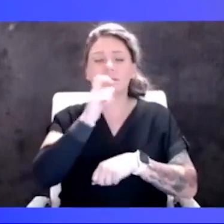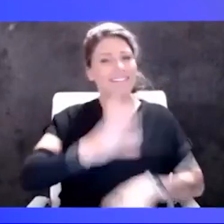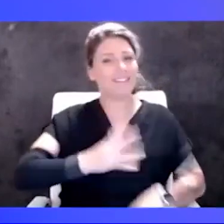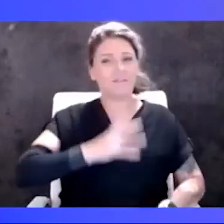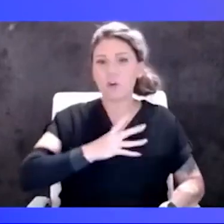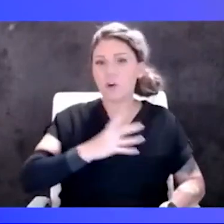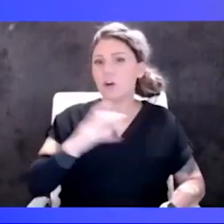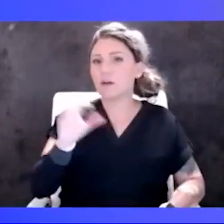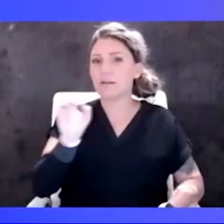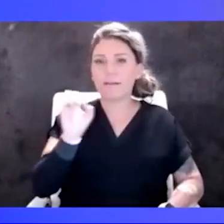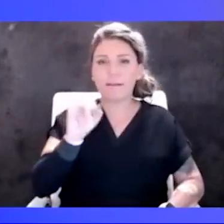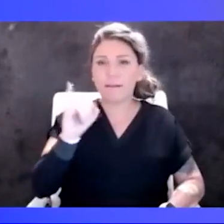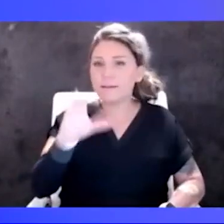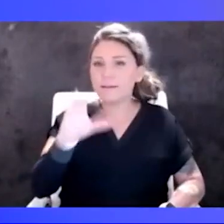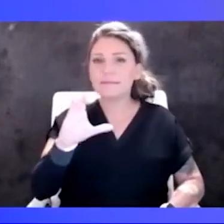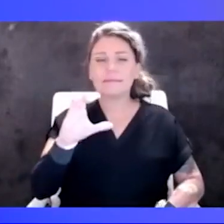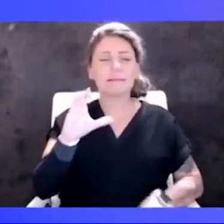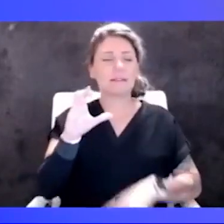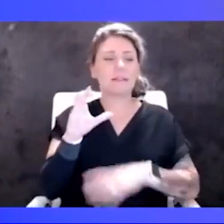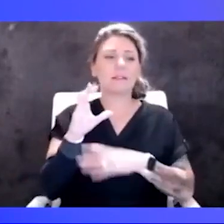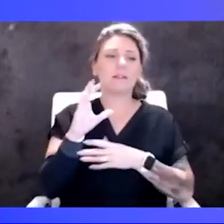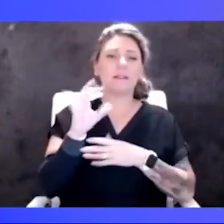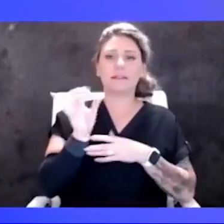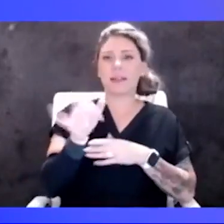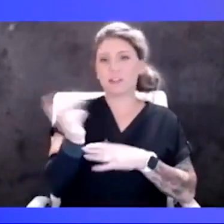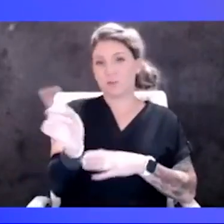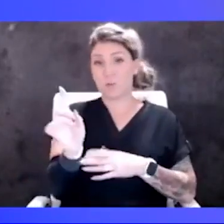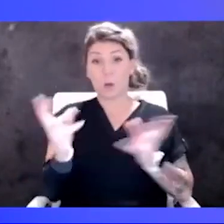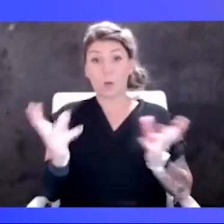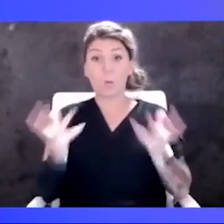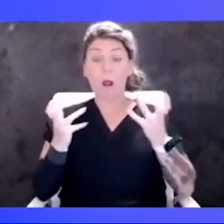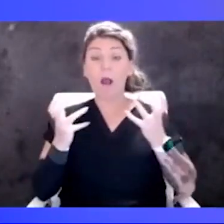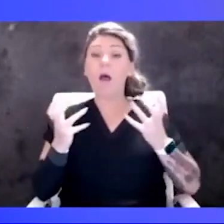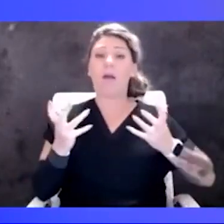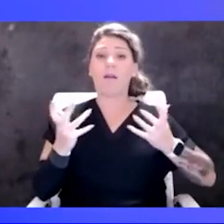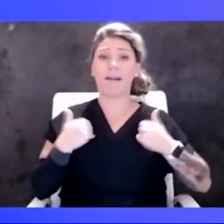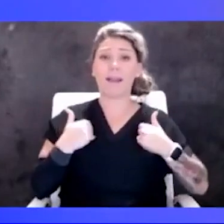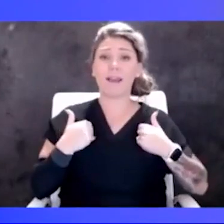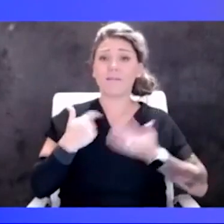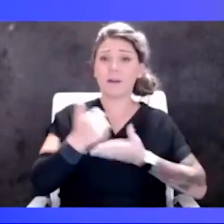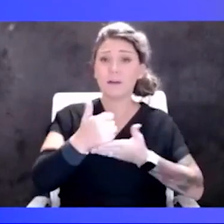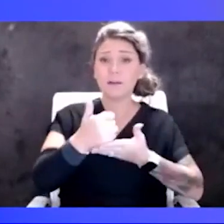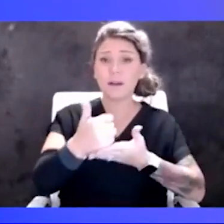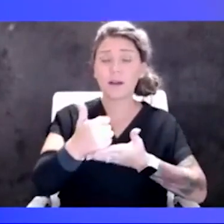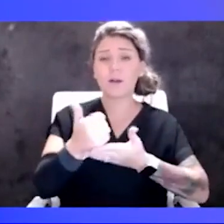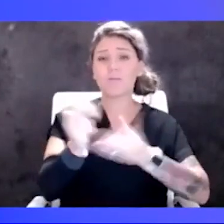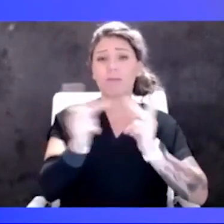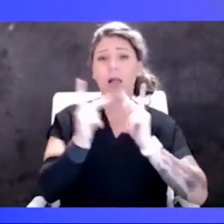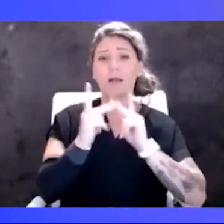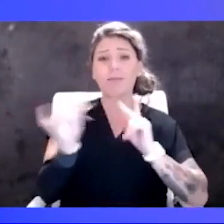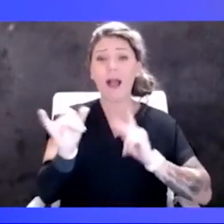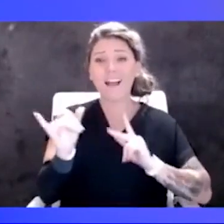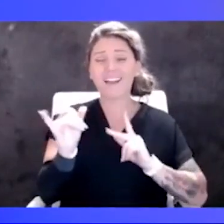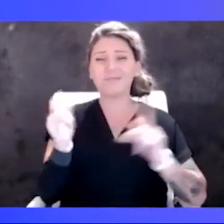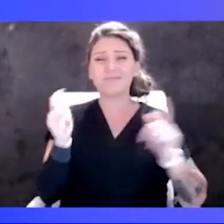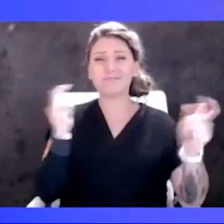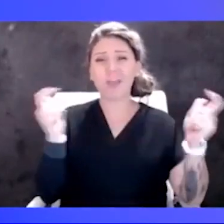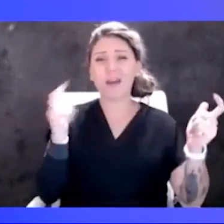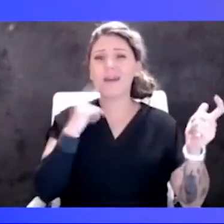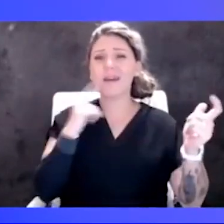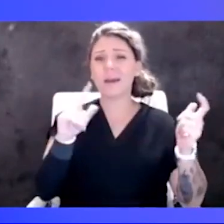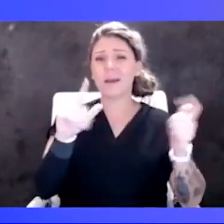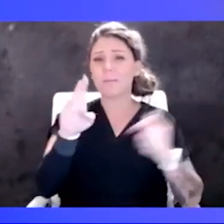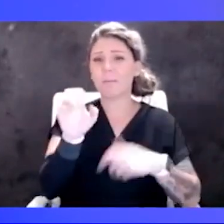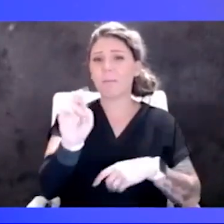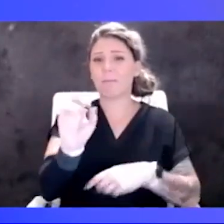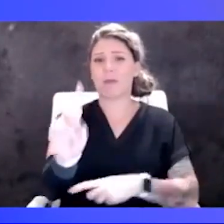anything. I think that's that's where we would like to be to help places like Great Bend to really be there. But we can